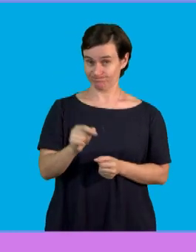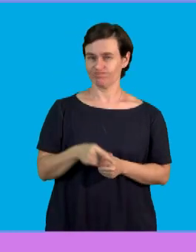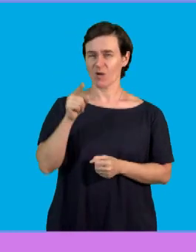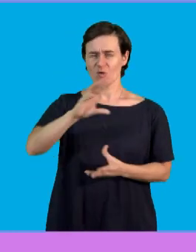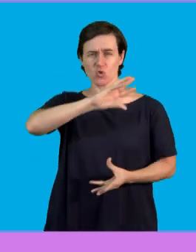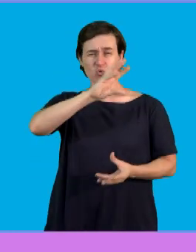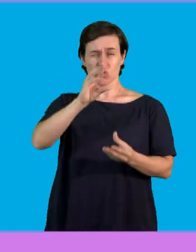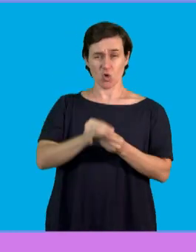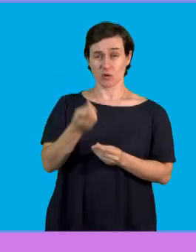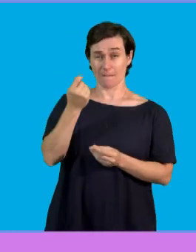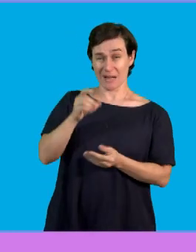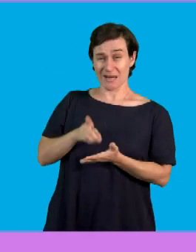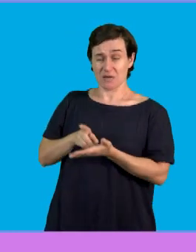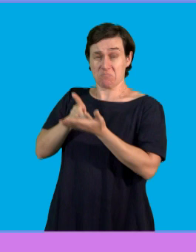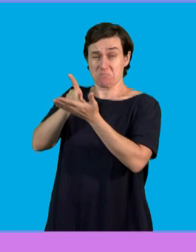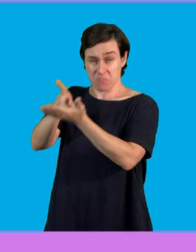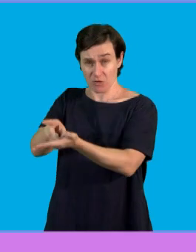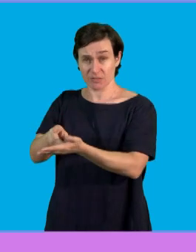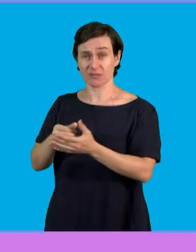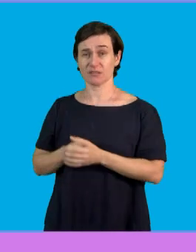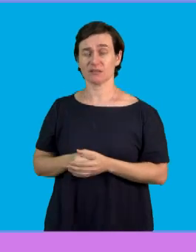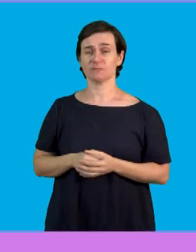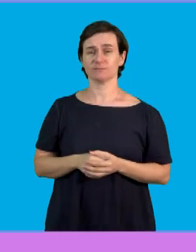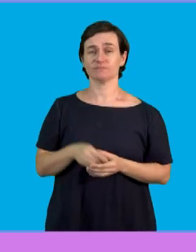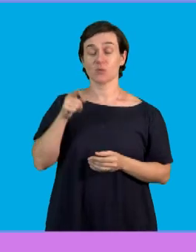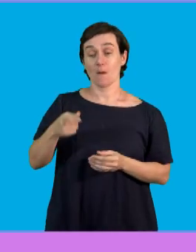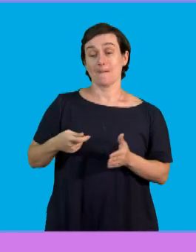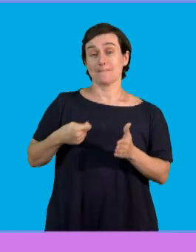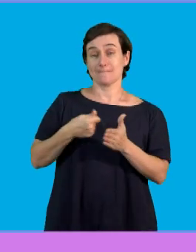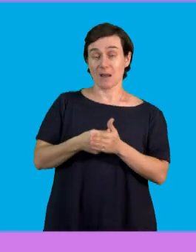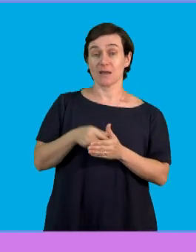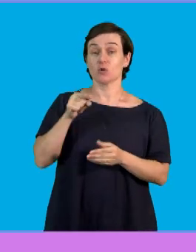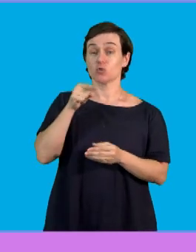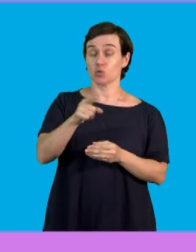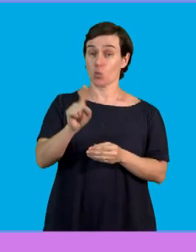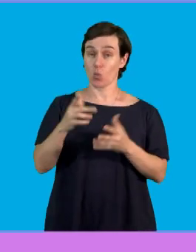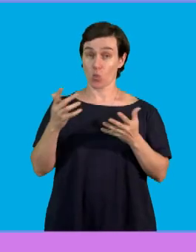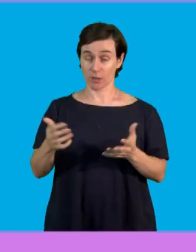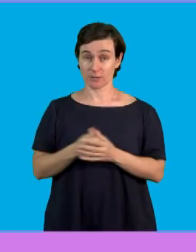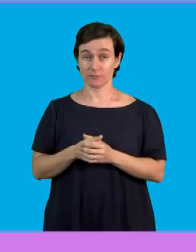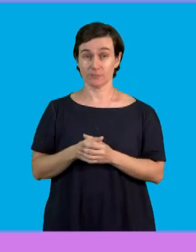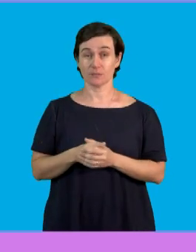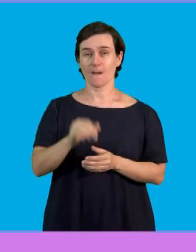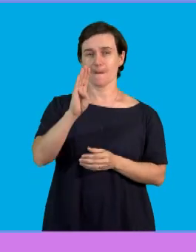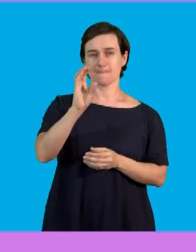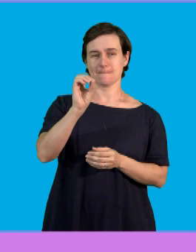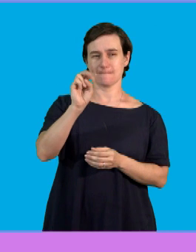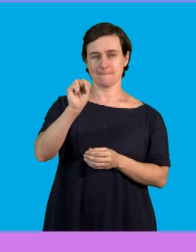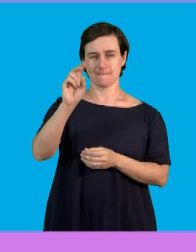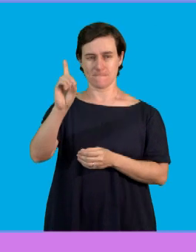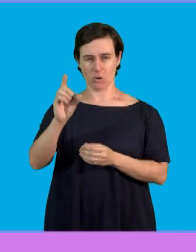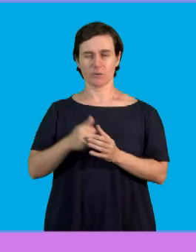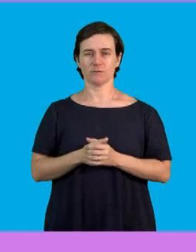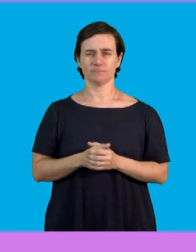total deposited into this account was paid towards bond. So we need to go where